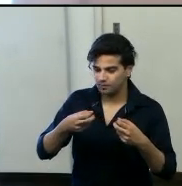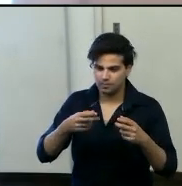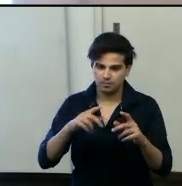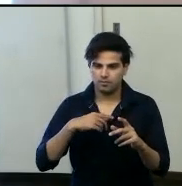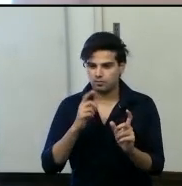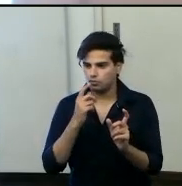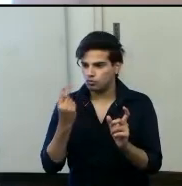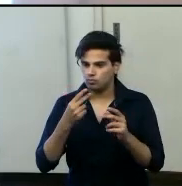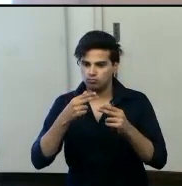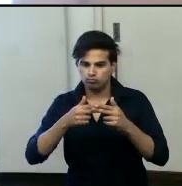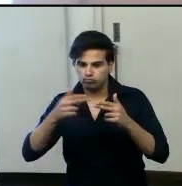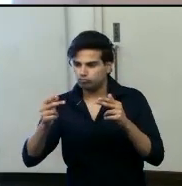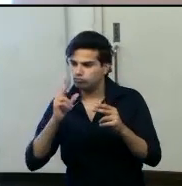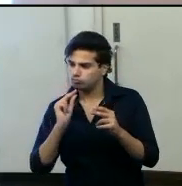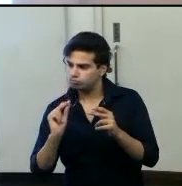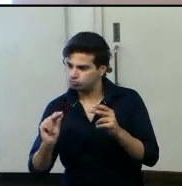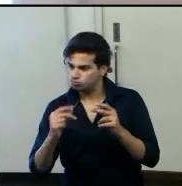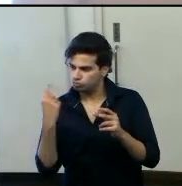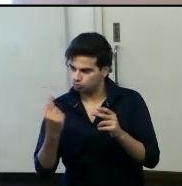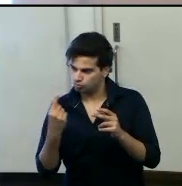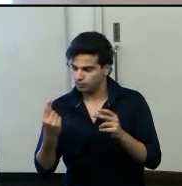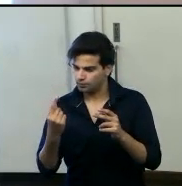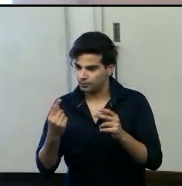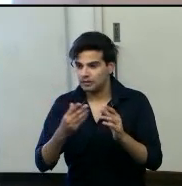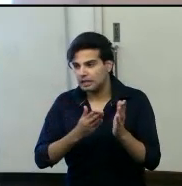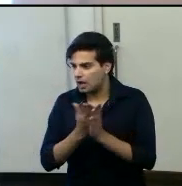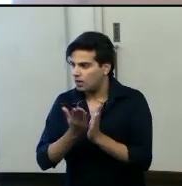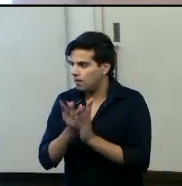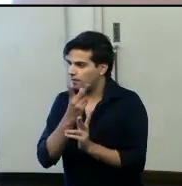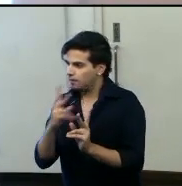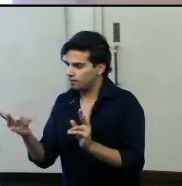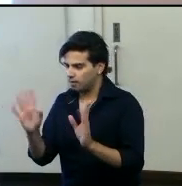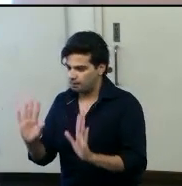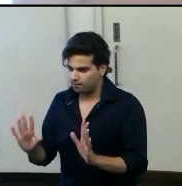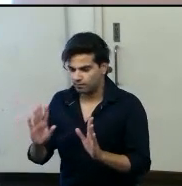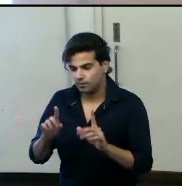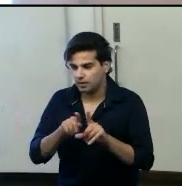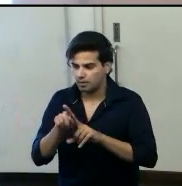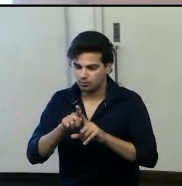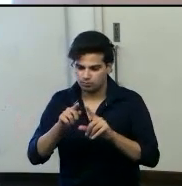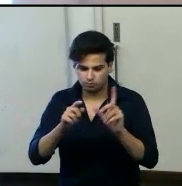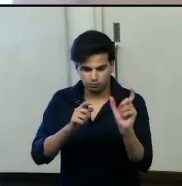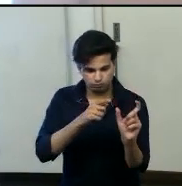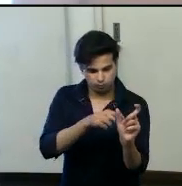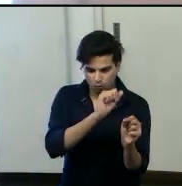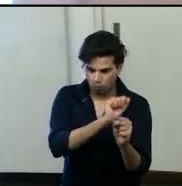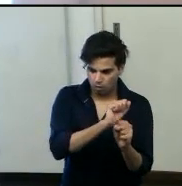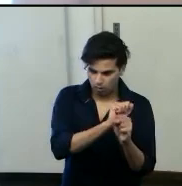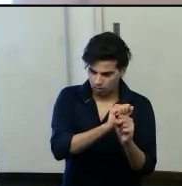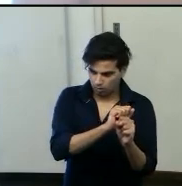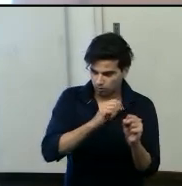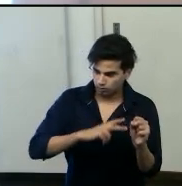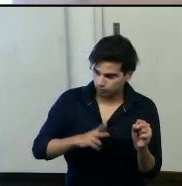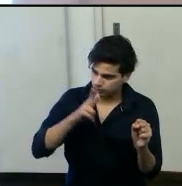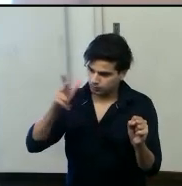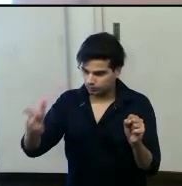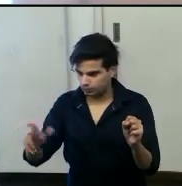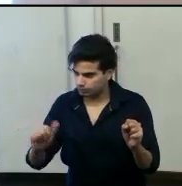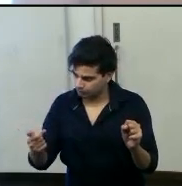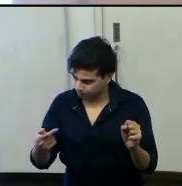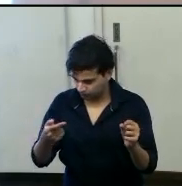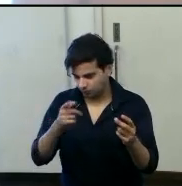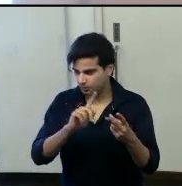work, there are ways of doing it. I can describe the work, or I can recognize what is happening